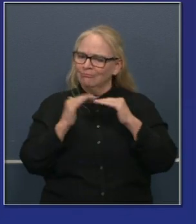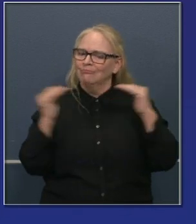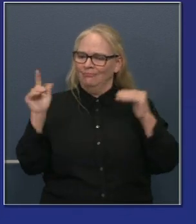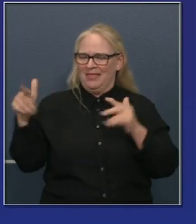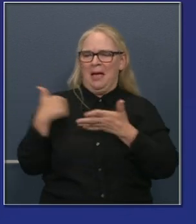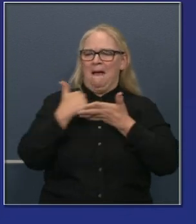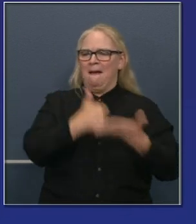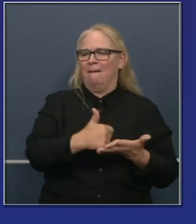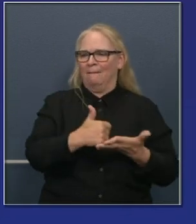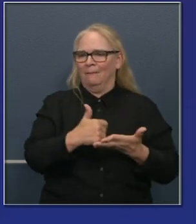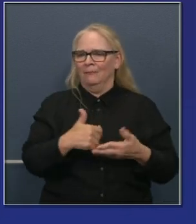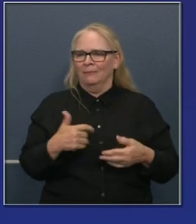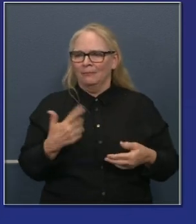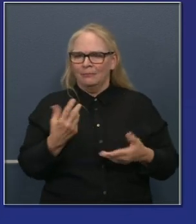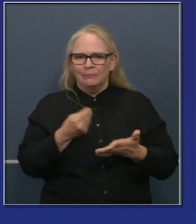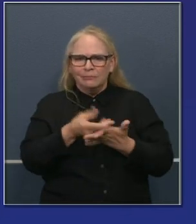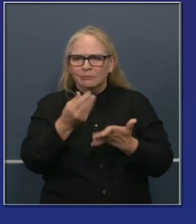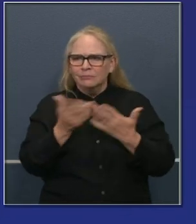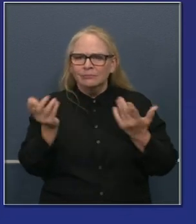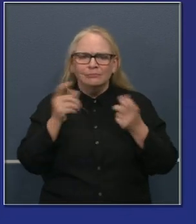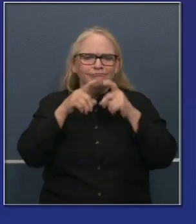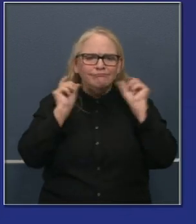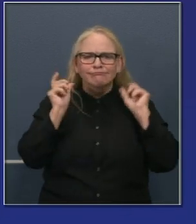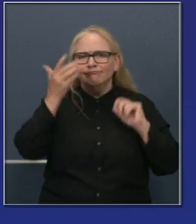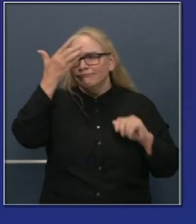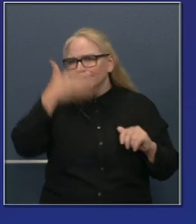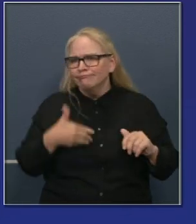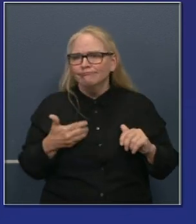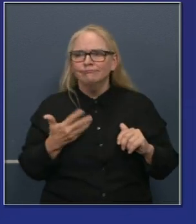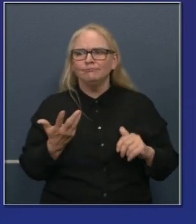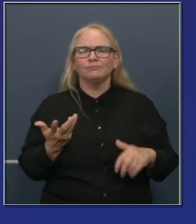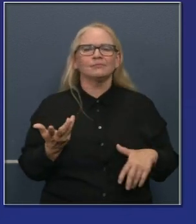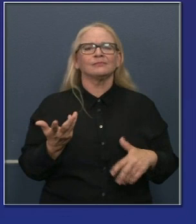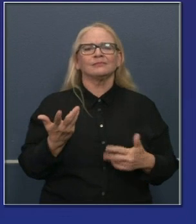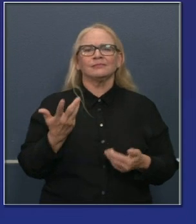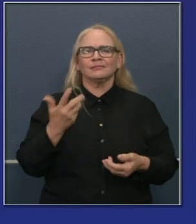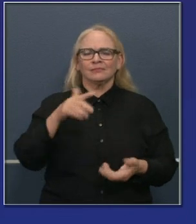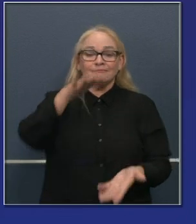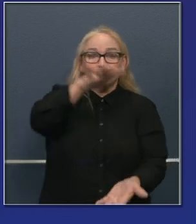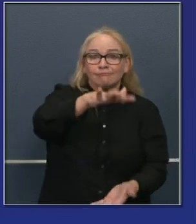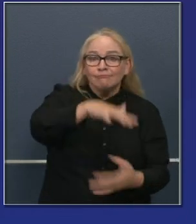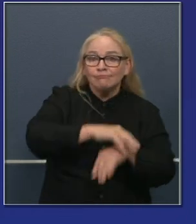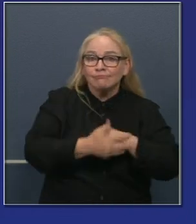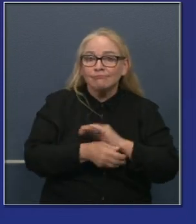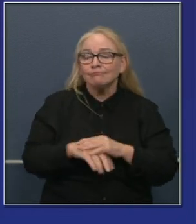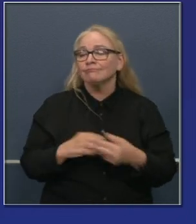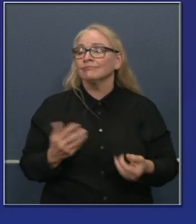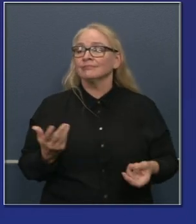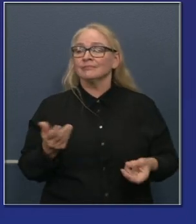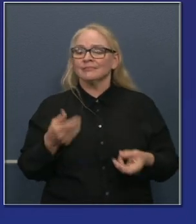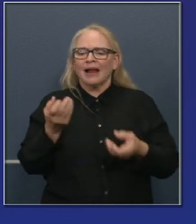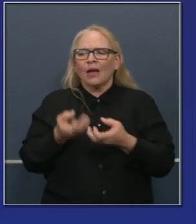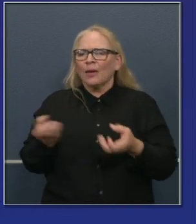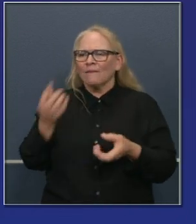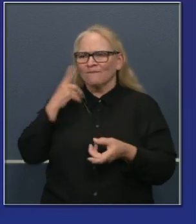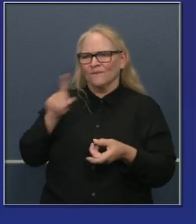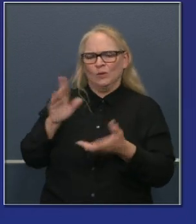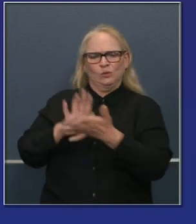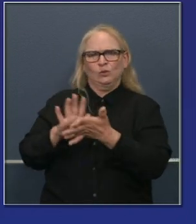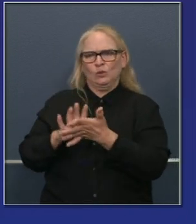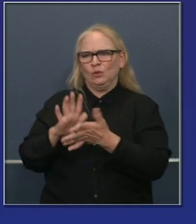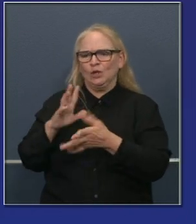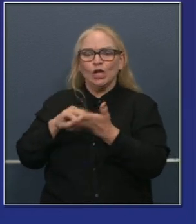of PPE, money that is available for additional purchases of connected devices, money